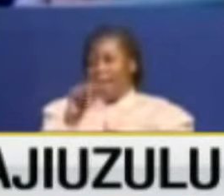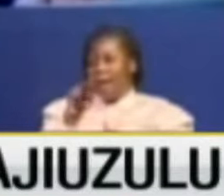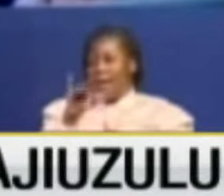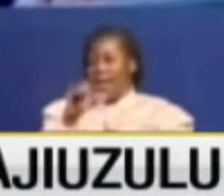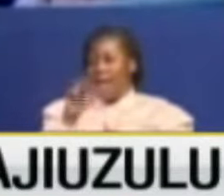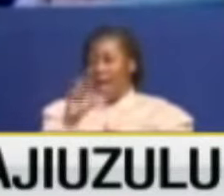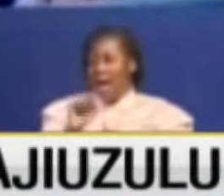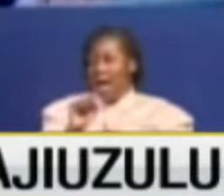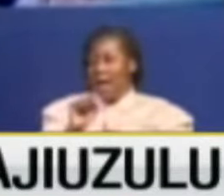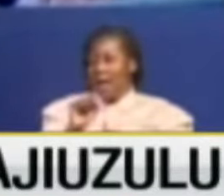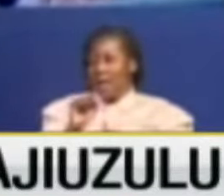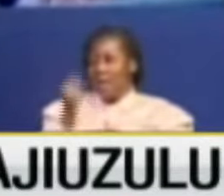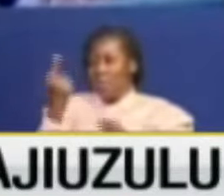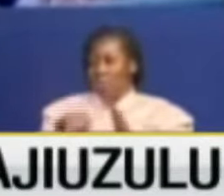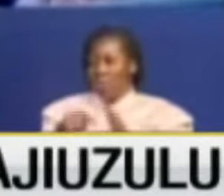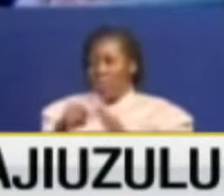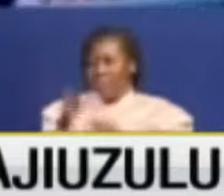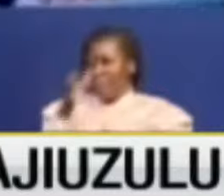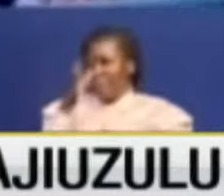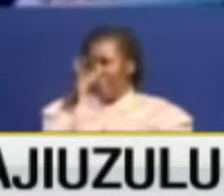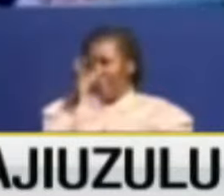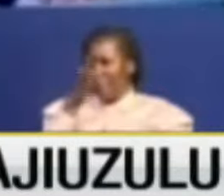actually factually false.